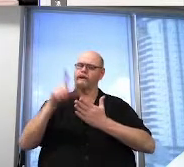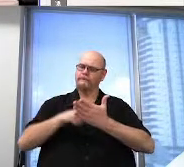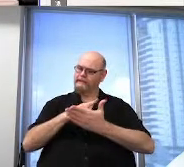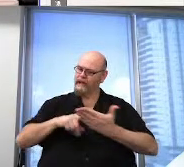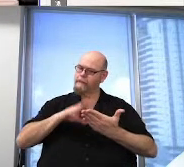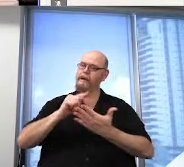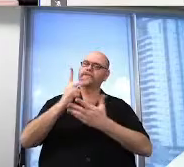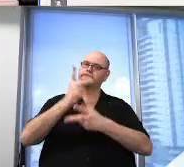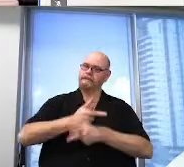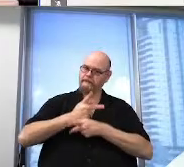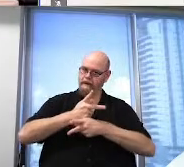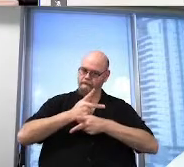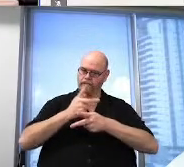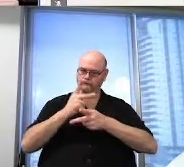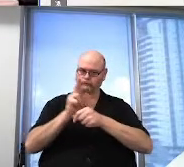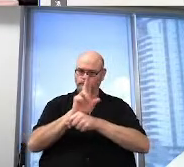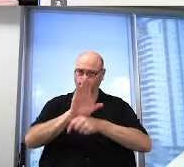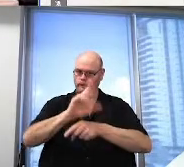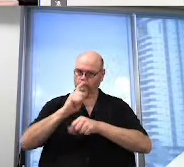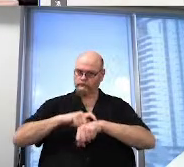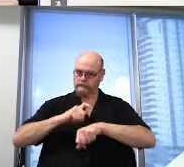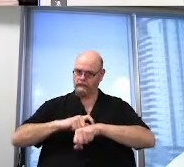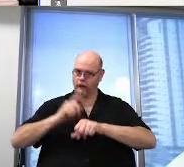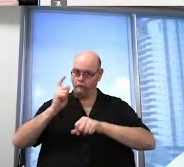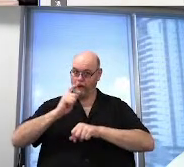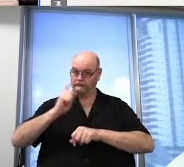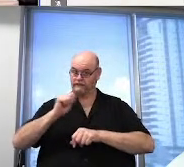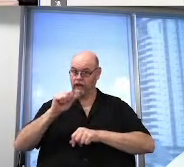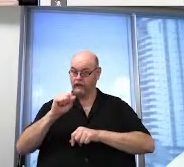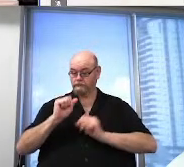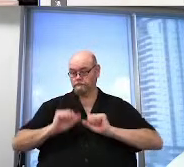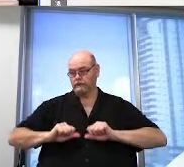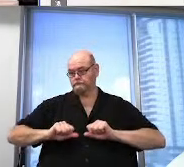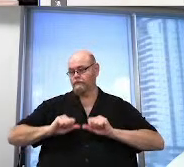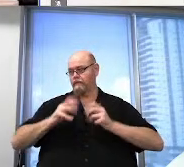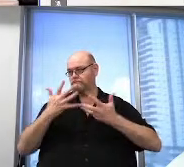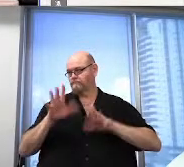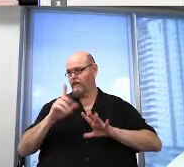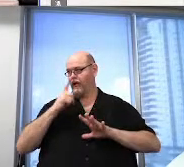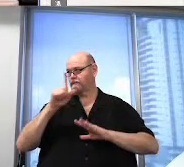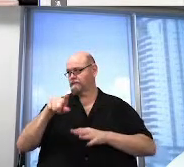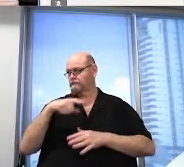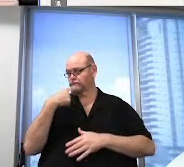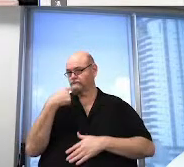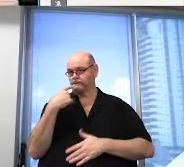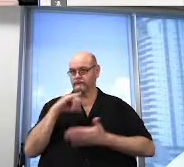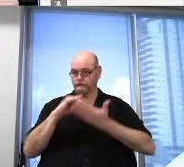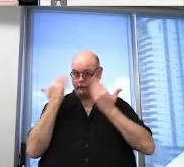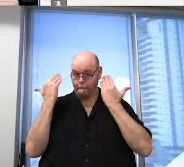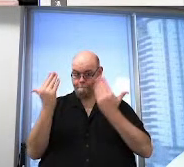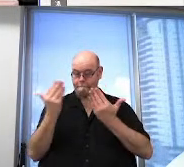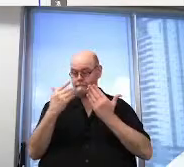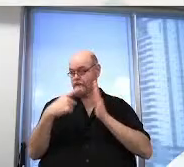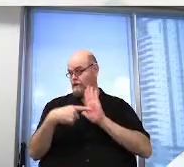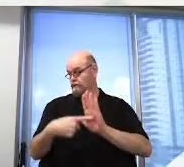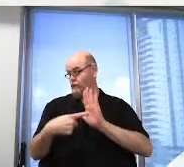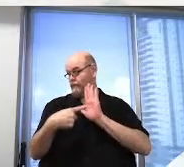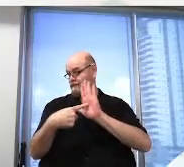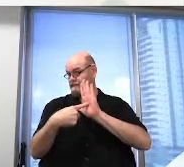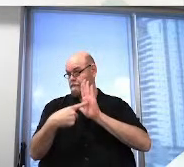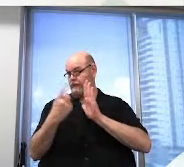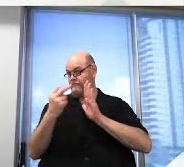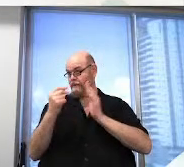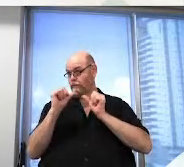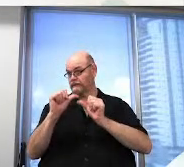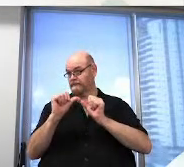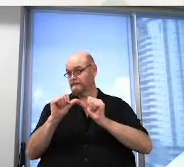care as they can to use time as wisely as they can. And that's really all that I mean to say. And let's get that exhibit up